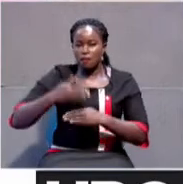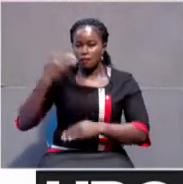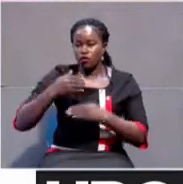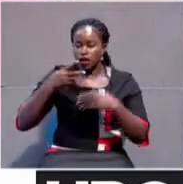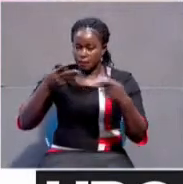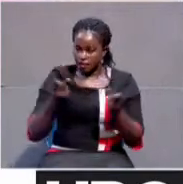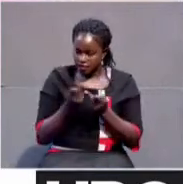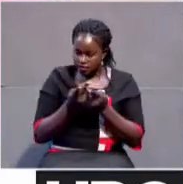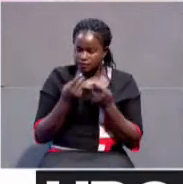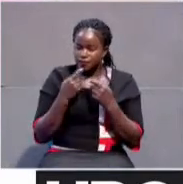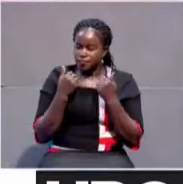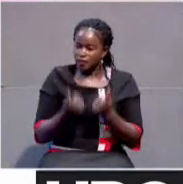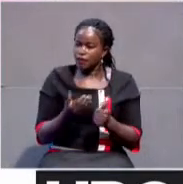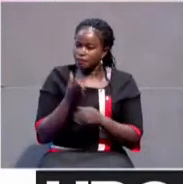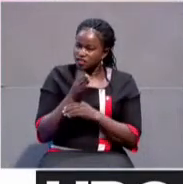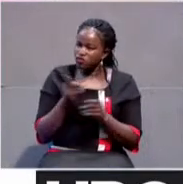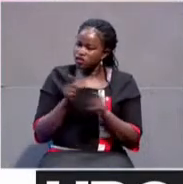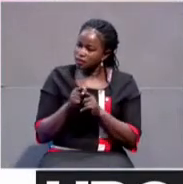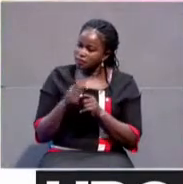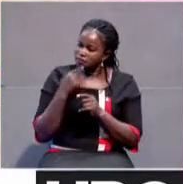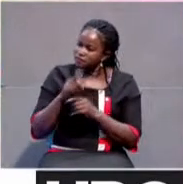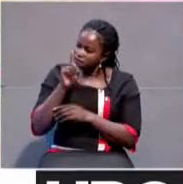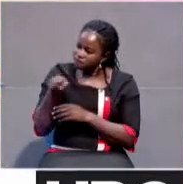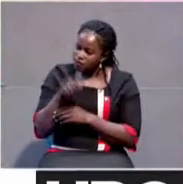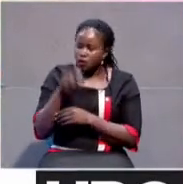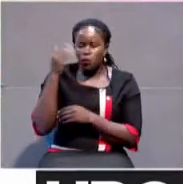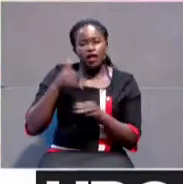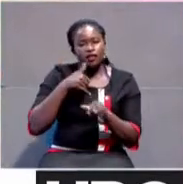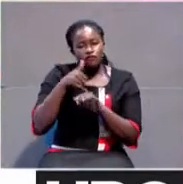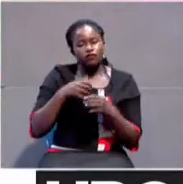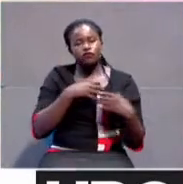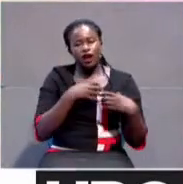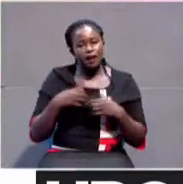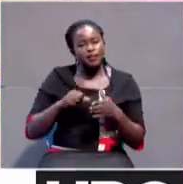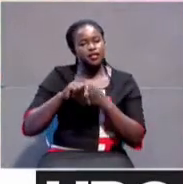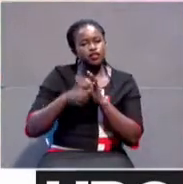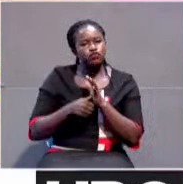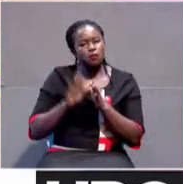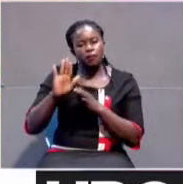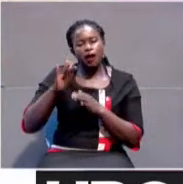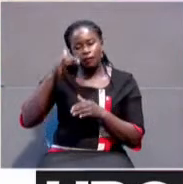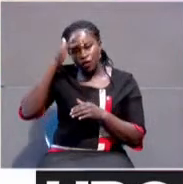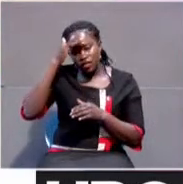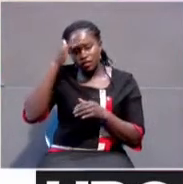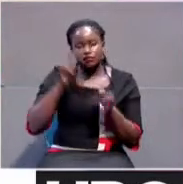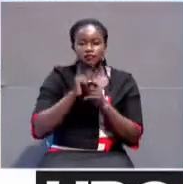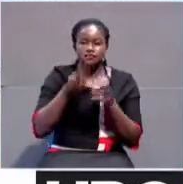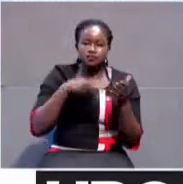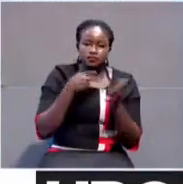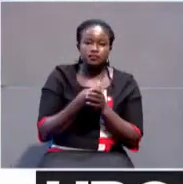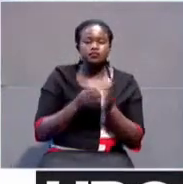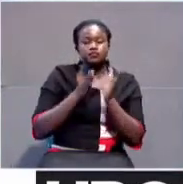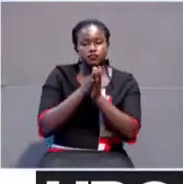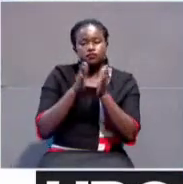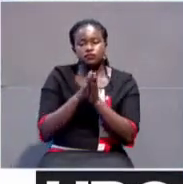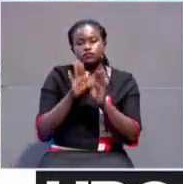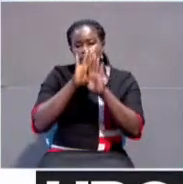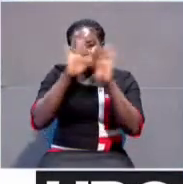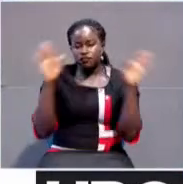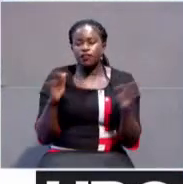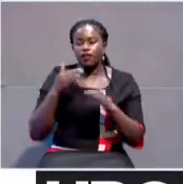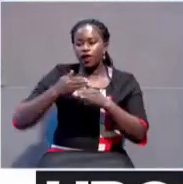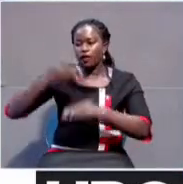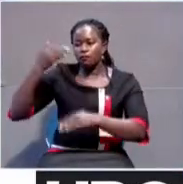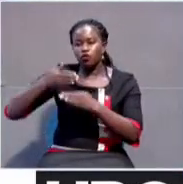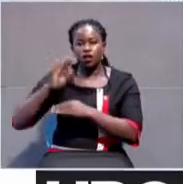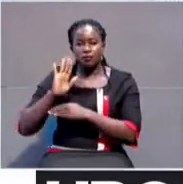Meanwhile, the ministry was faulted for involving the army in matters meant for police and failure to demarcate some borders